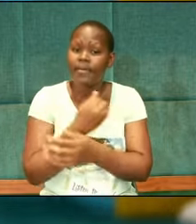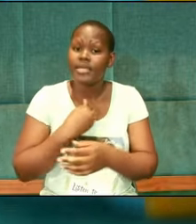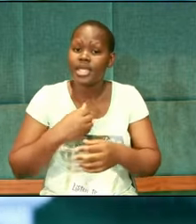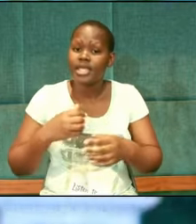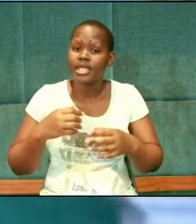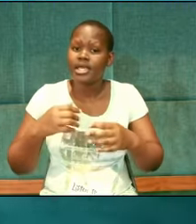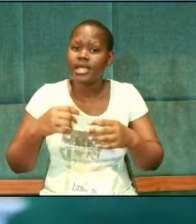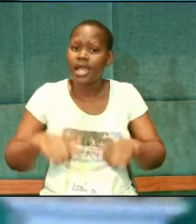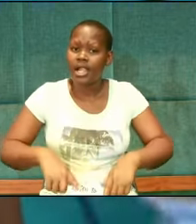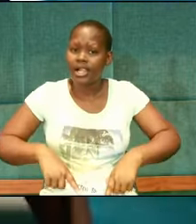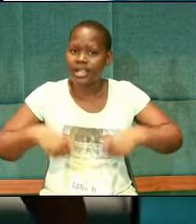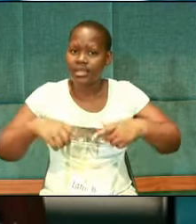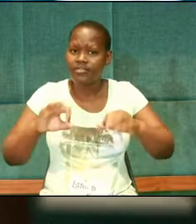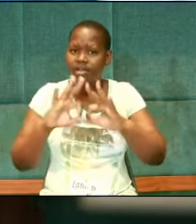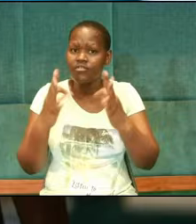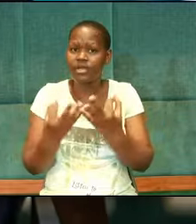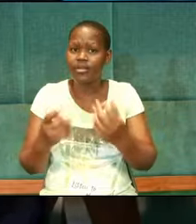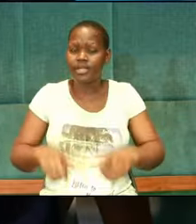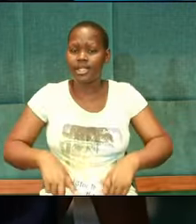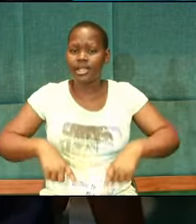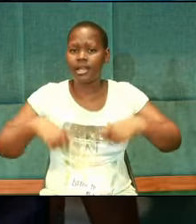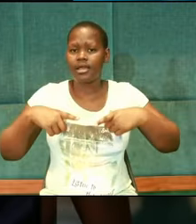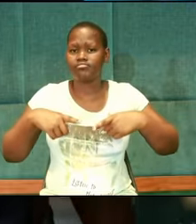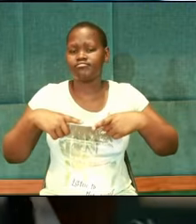life according to the Bible.